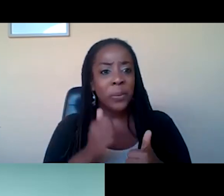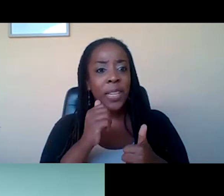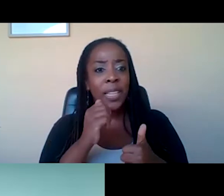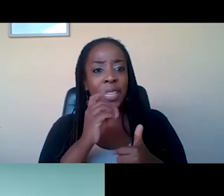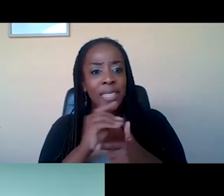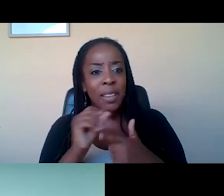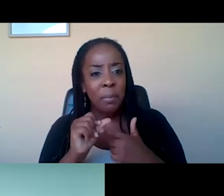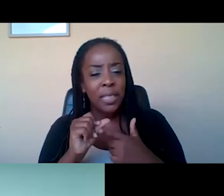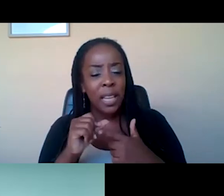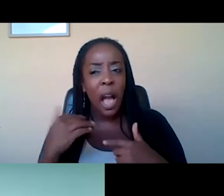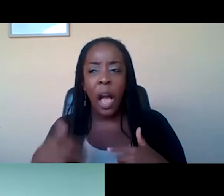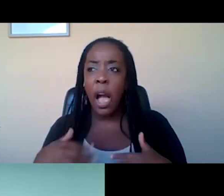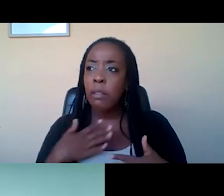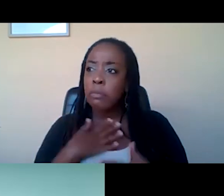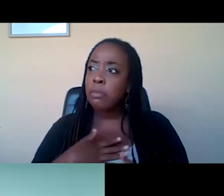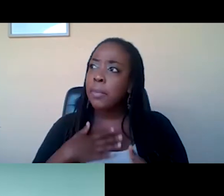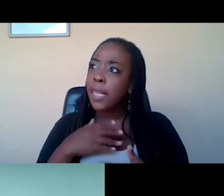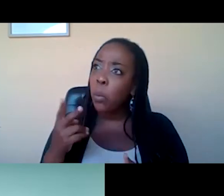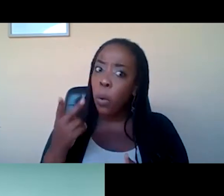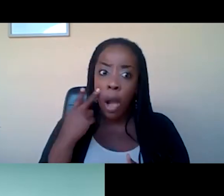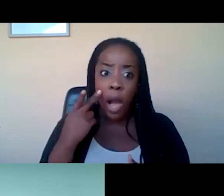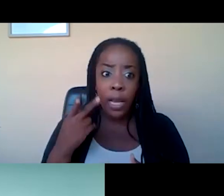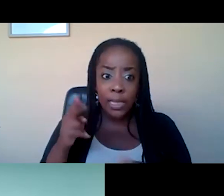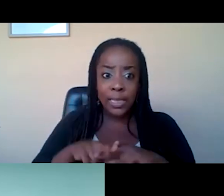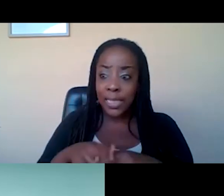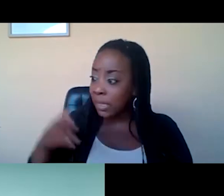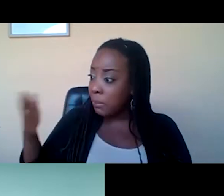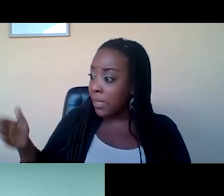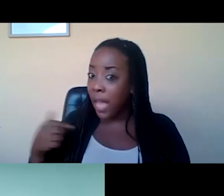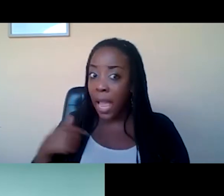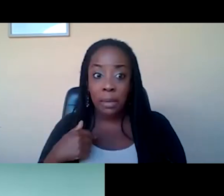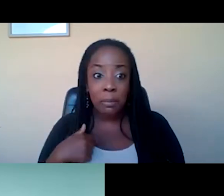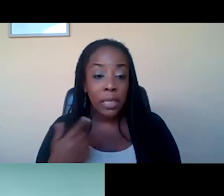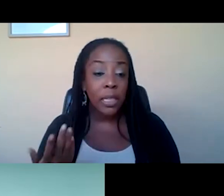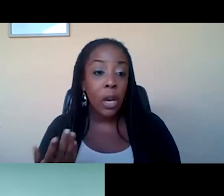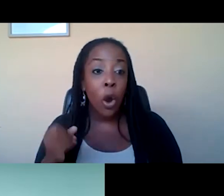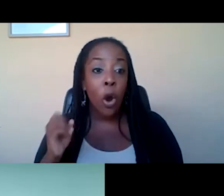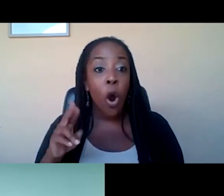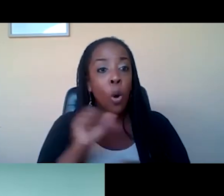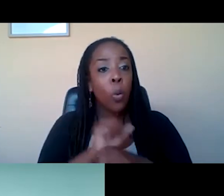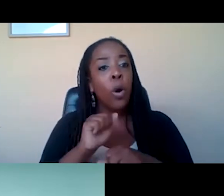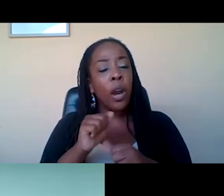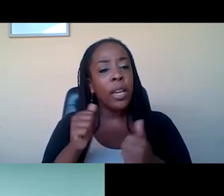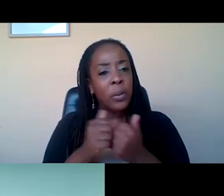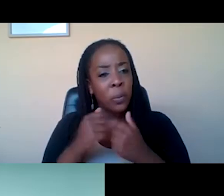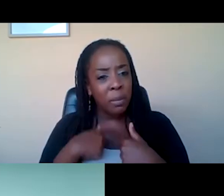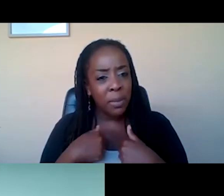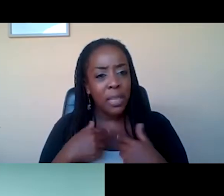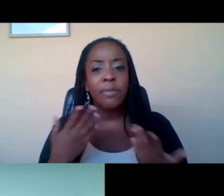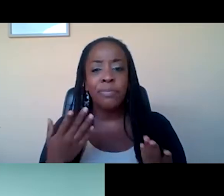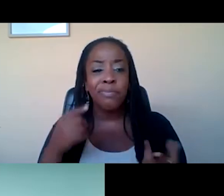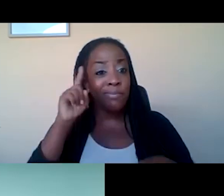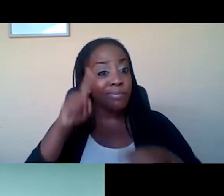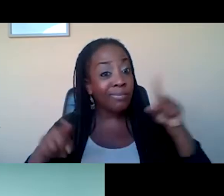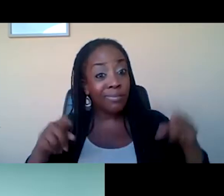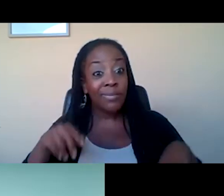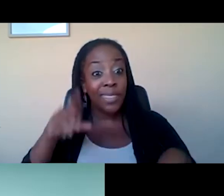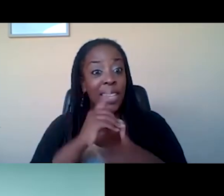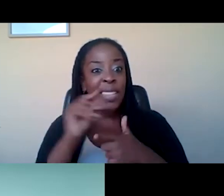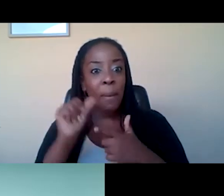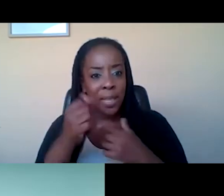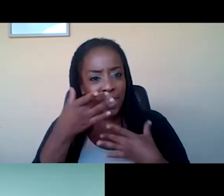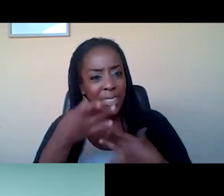disabilities employed, sitting beside me, working along with me. And the range of disabilities was interesting as